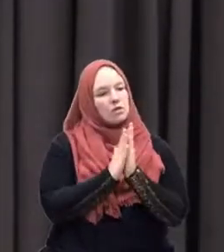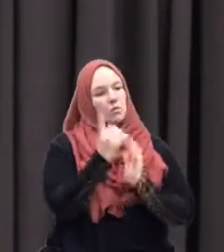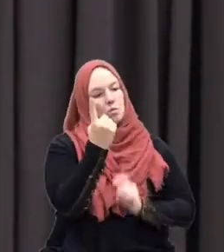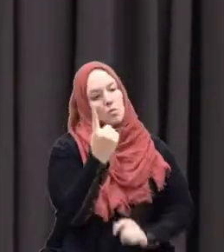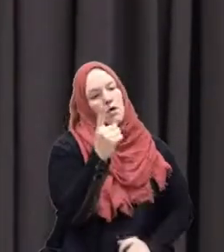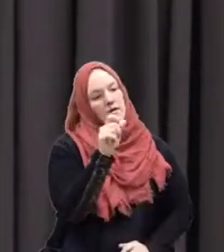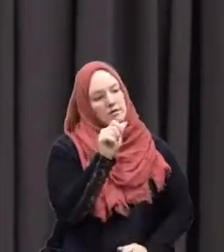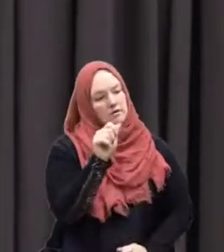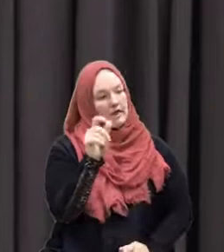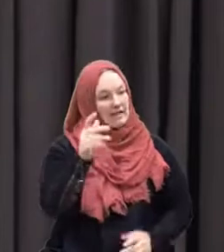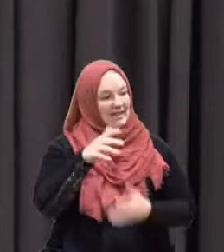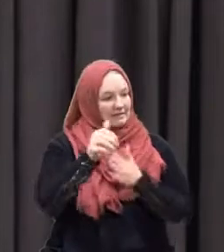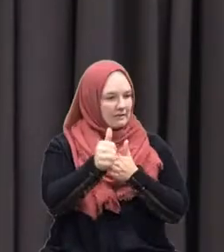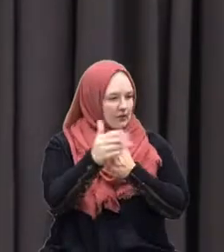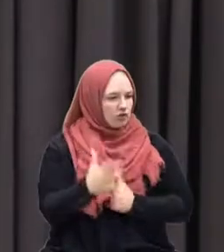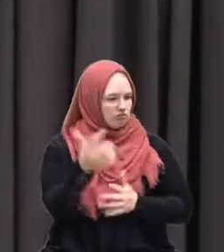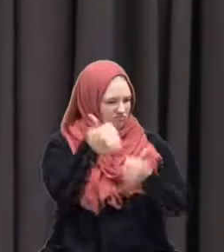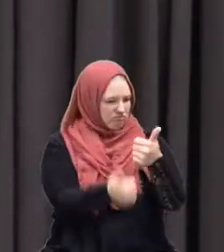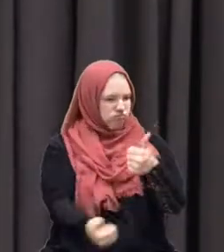Arab leaders,